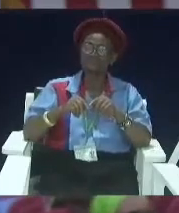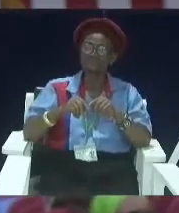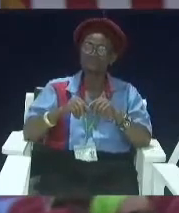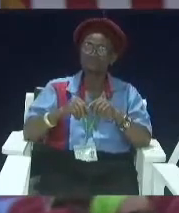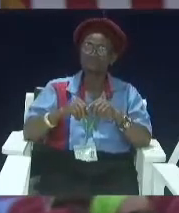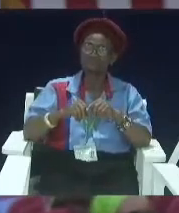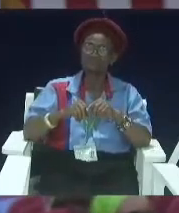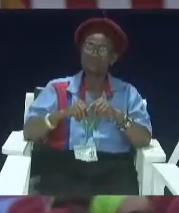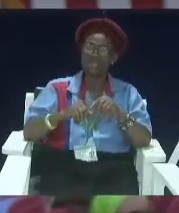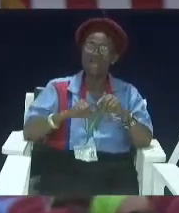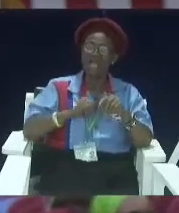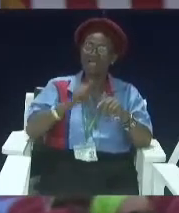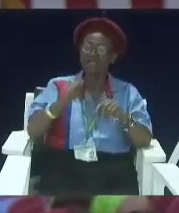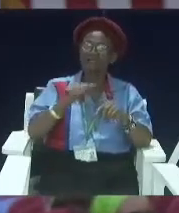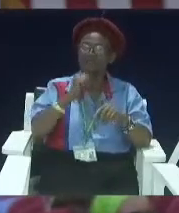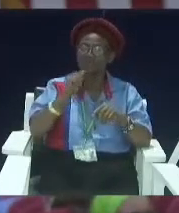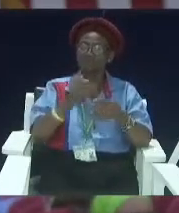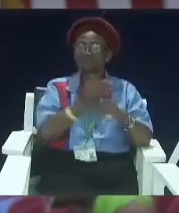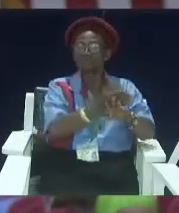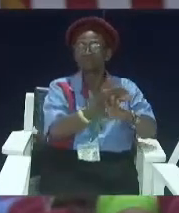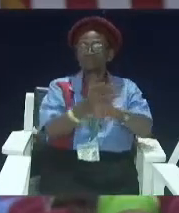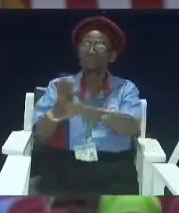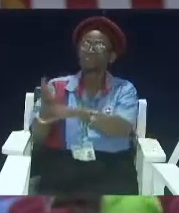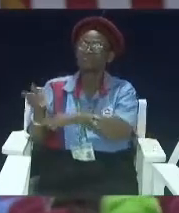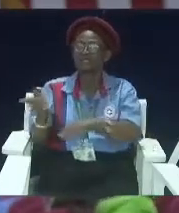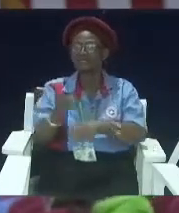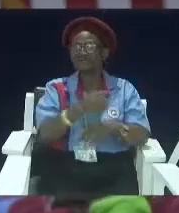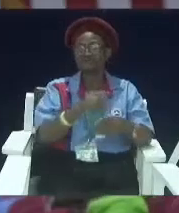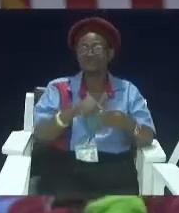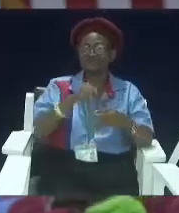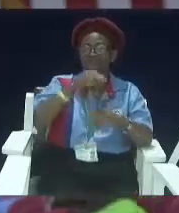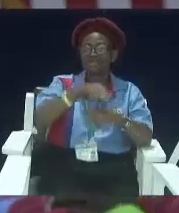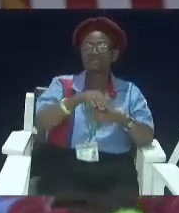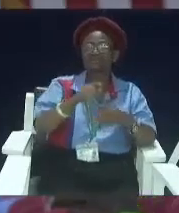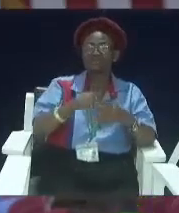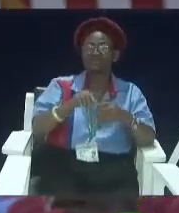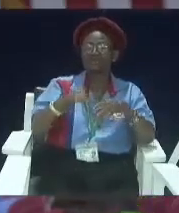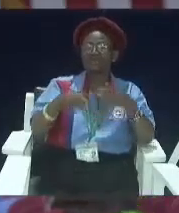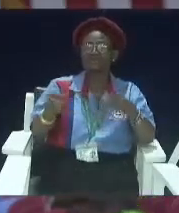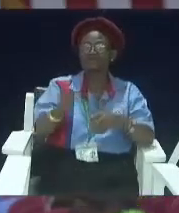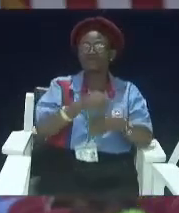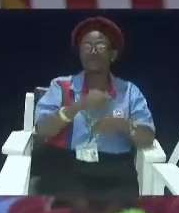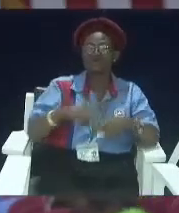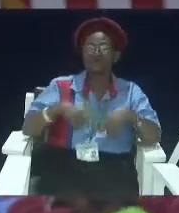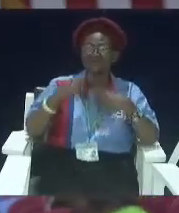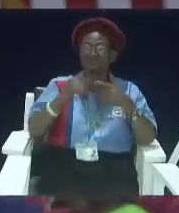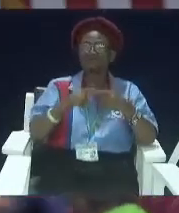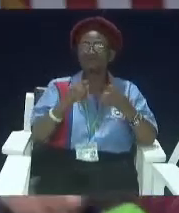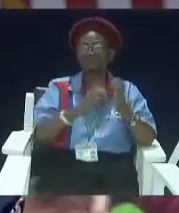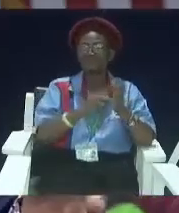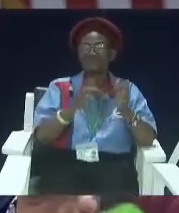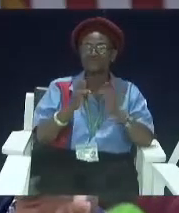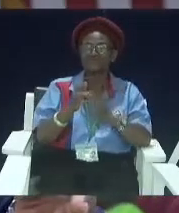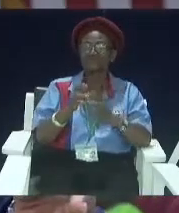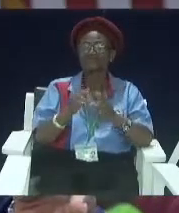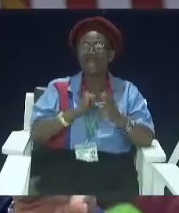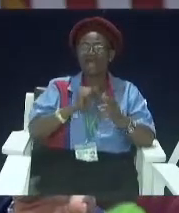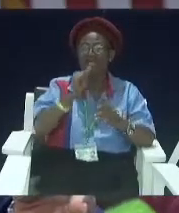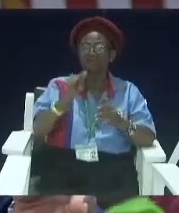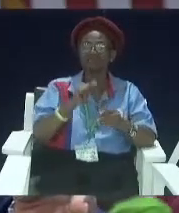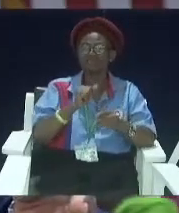I'm not begging you tonight to give your life to Jesus if you haven't done so. The choice is yours.